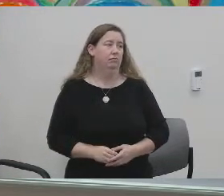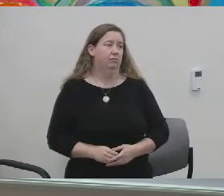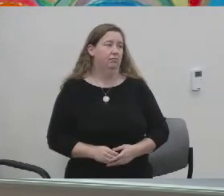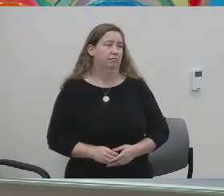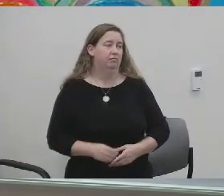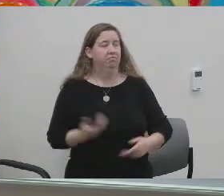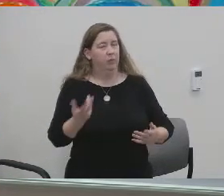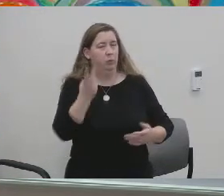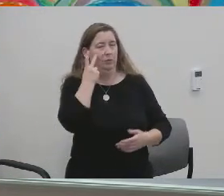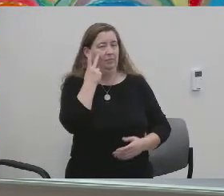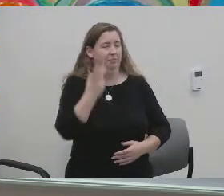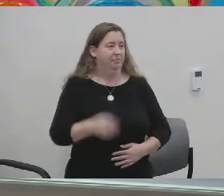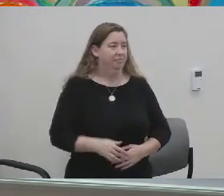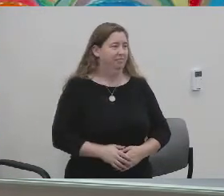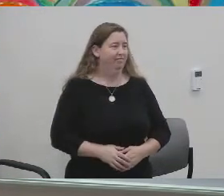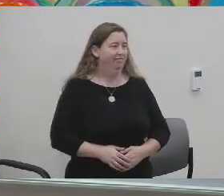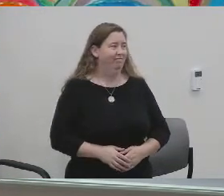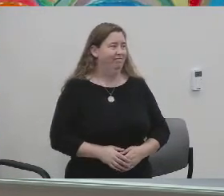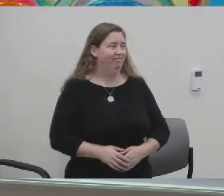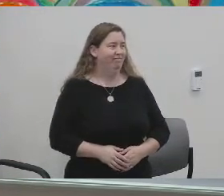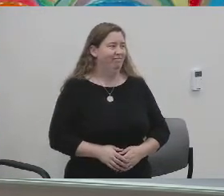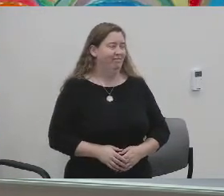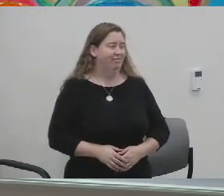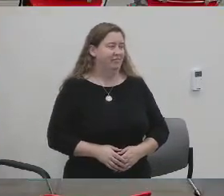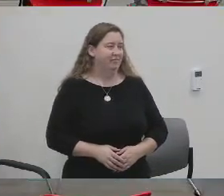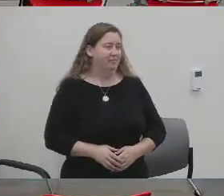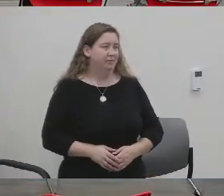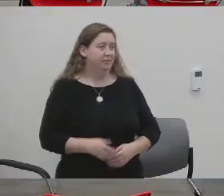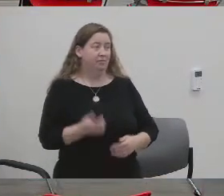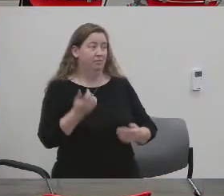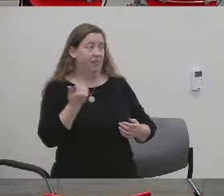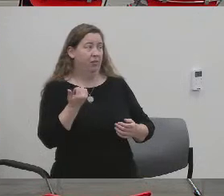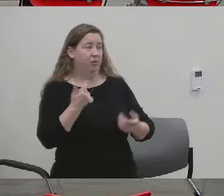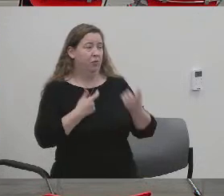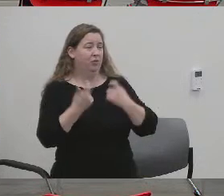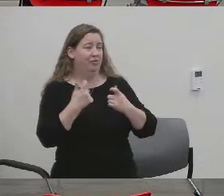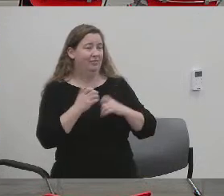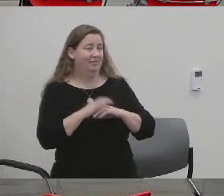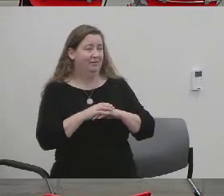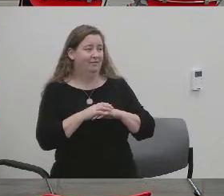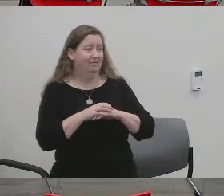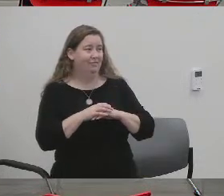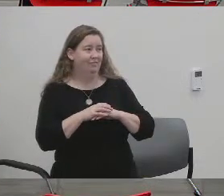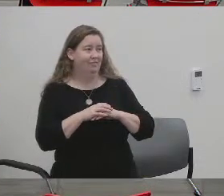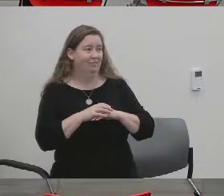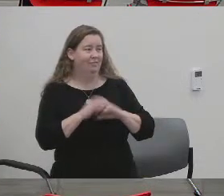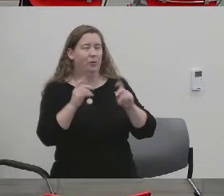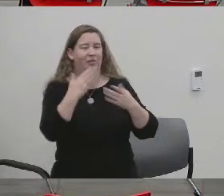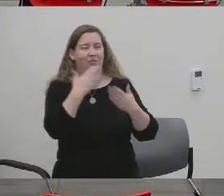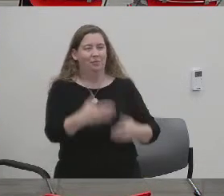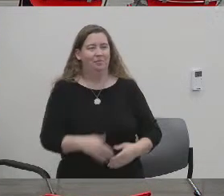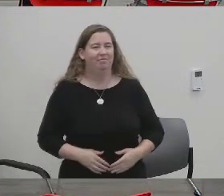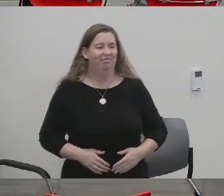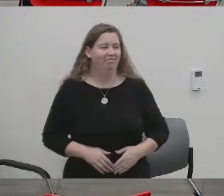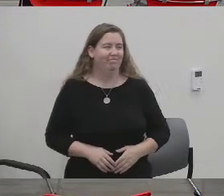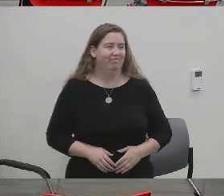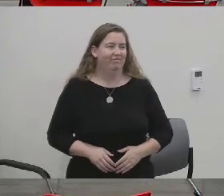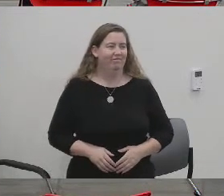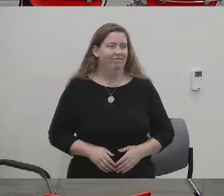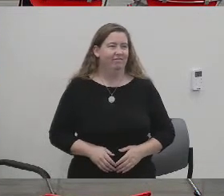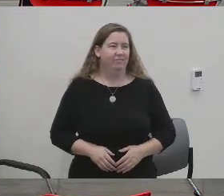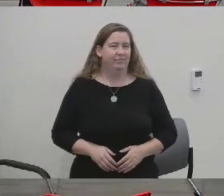theoretically, Thanks. yes. Anything else? Okay, thank you. Thank you.